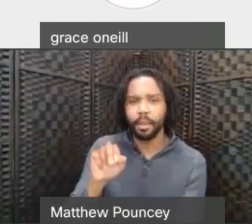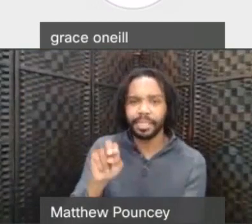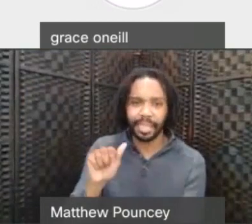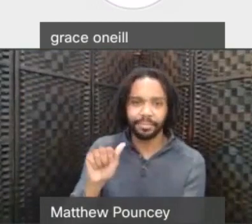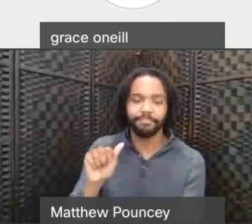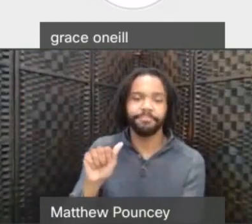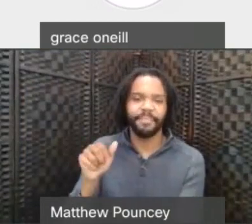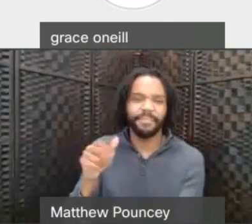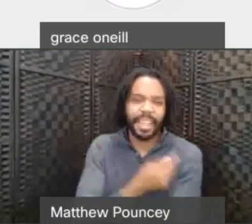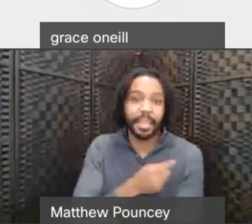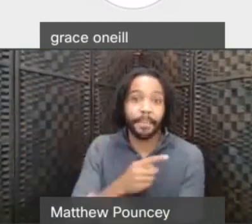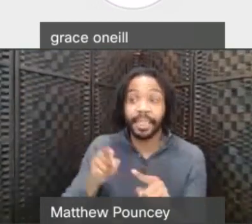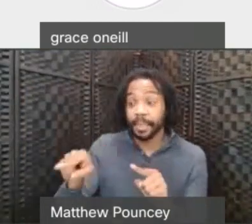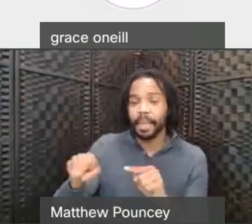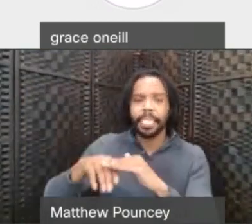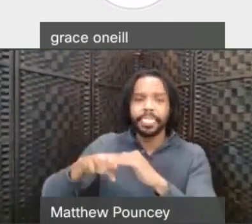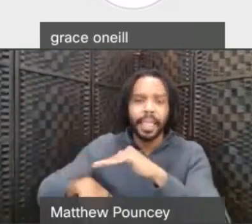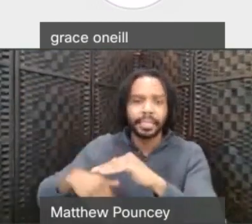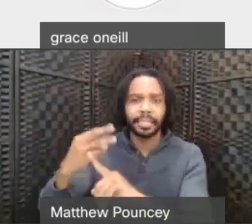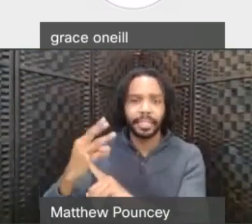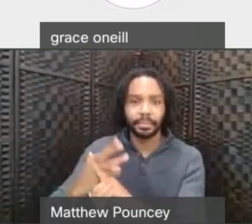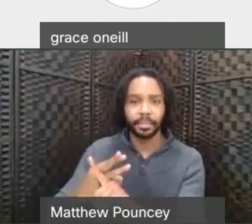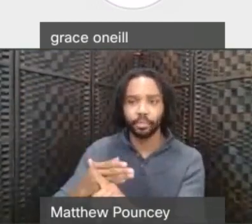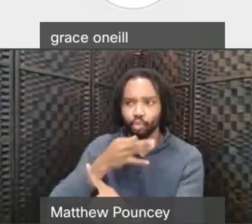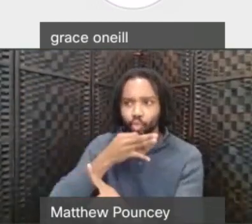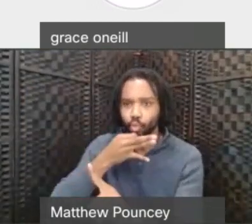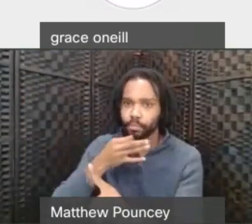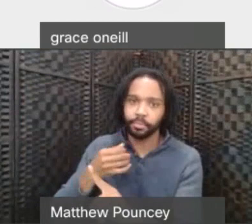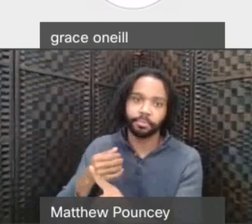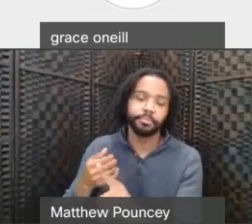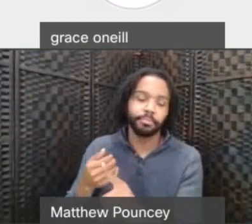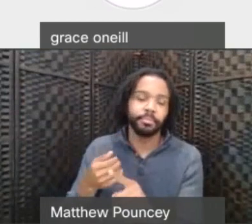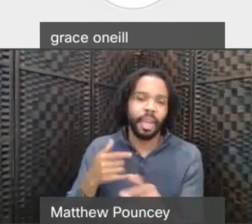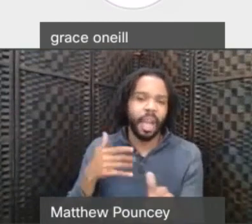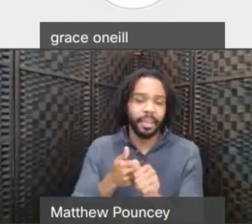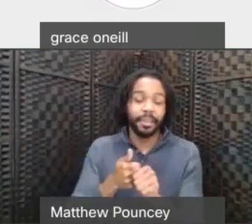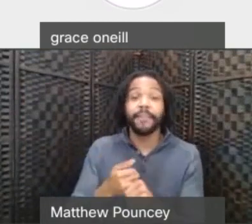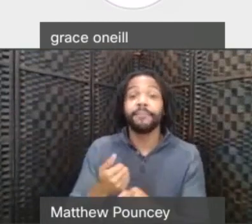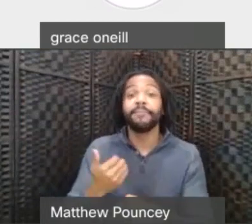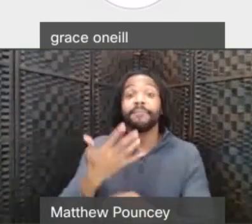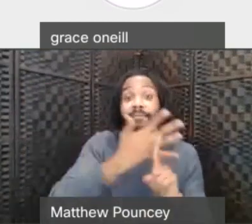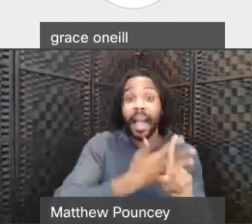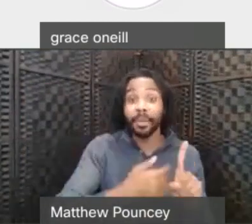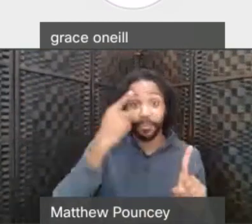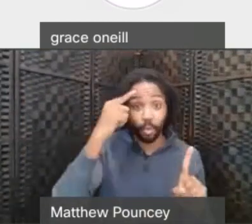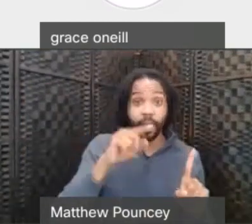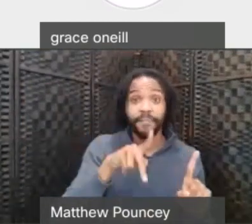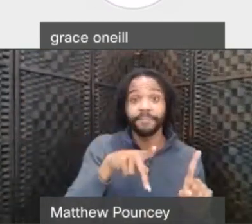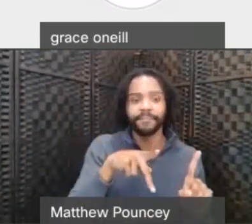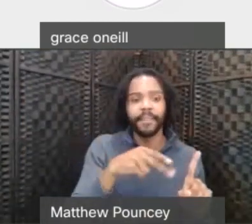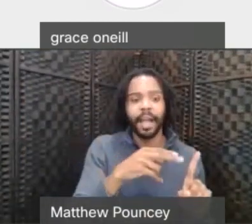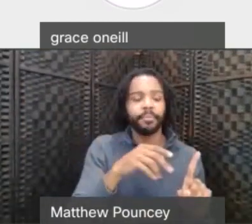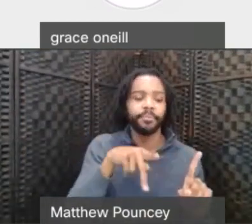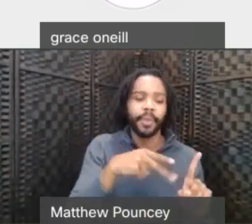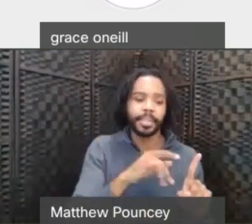are less than 6 months, and will soon be updated 5 months for Pfizer and 6 months for Moderna, from getting a booster. So it means that they're